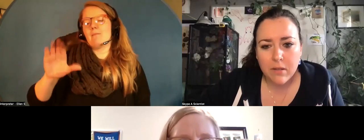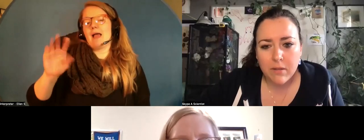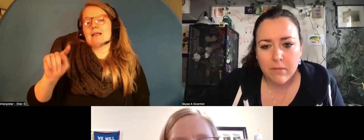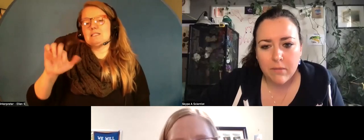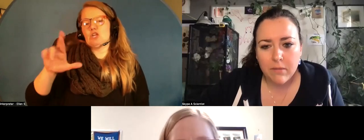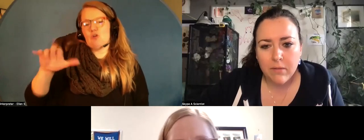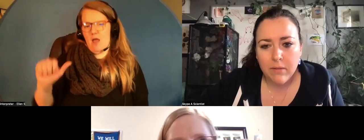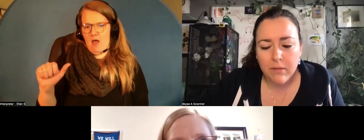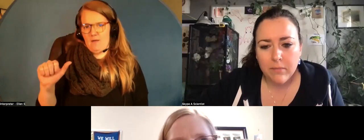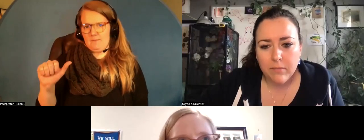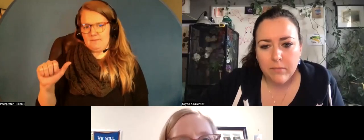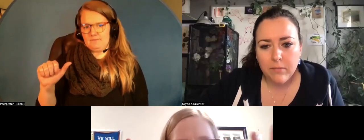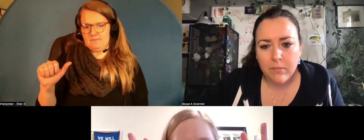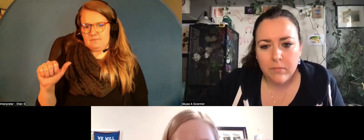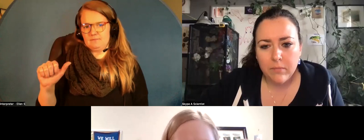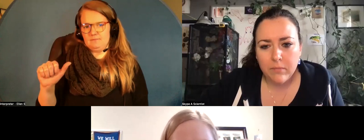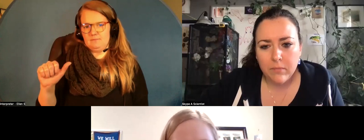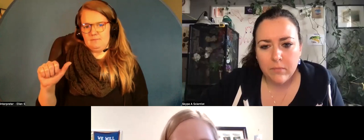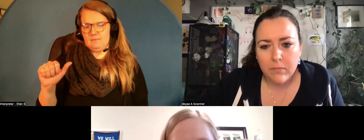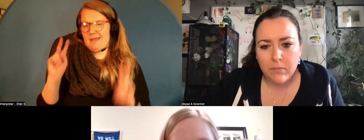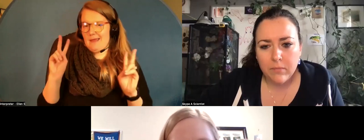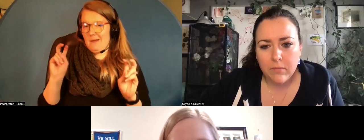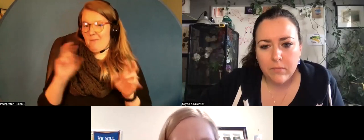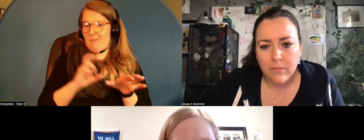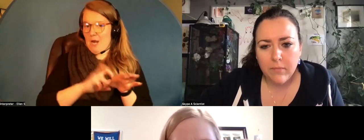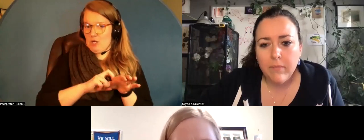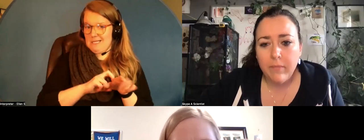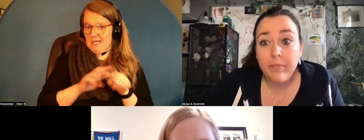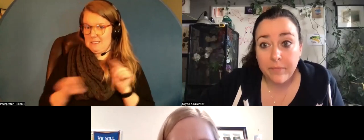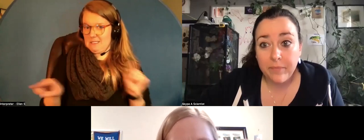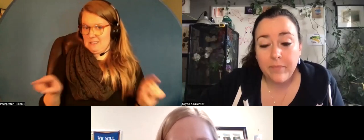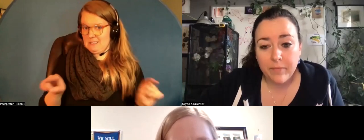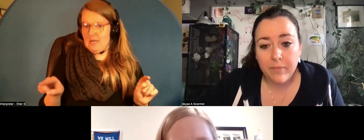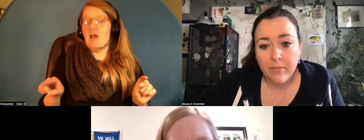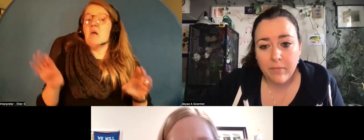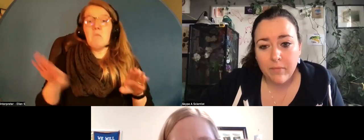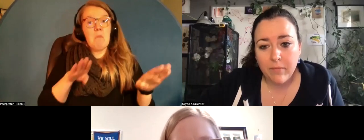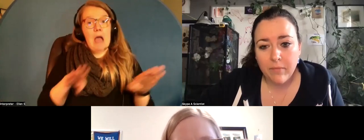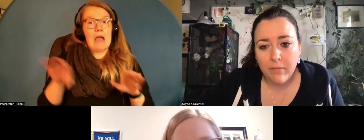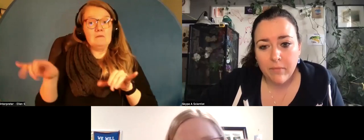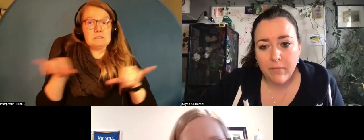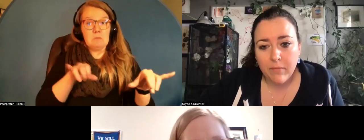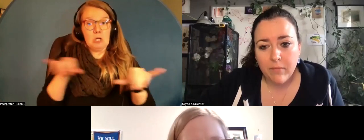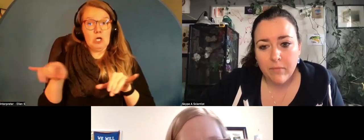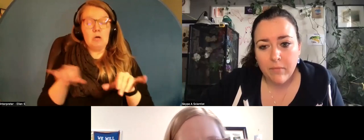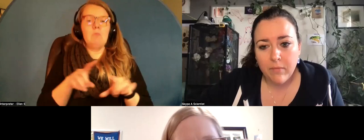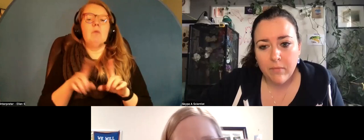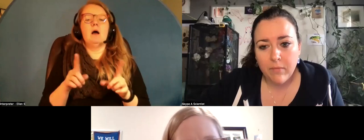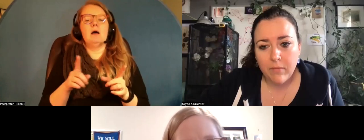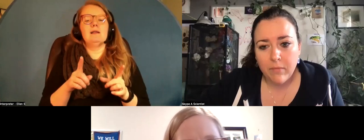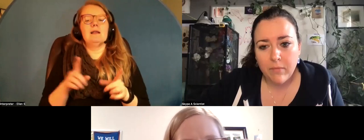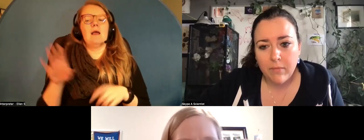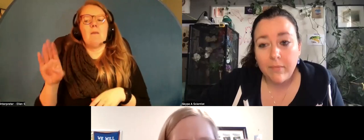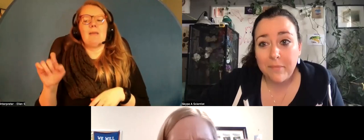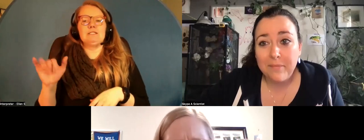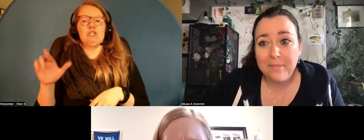like bacteria and then parasites act very similar in many ways, but we consider bacteria